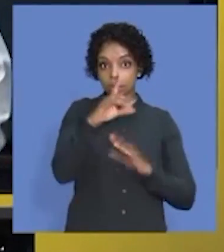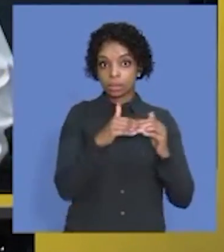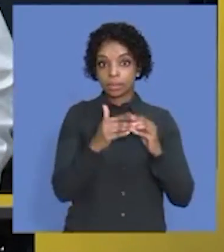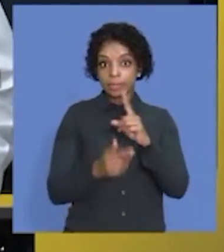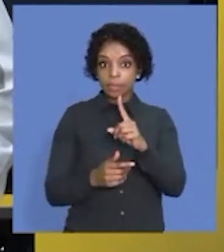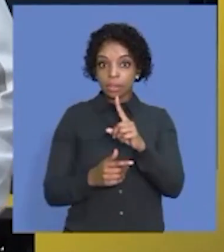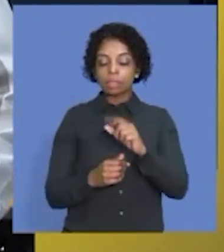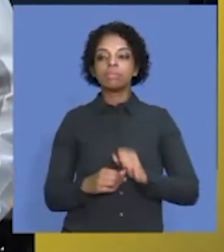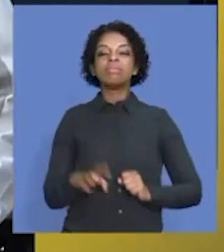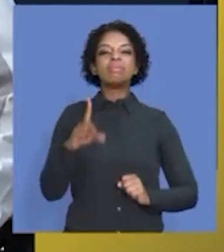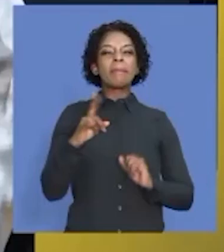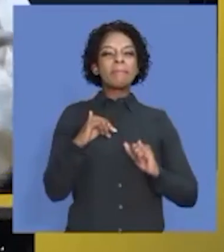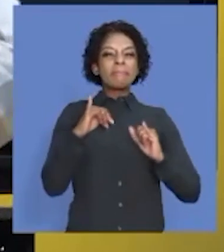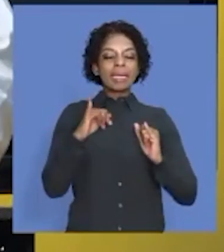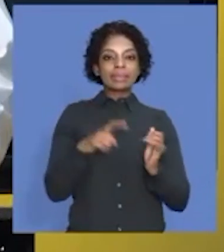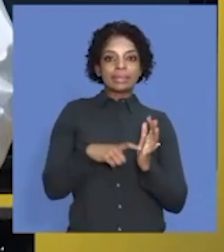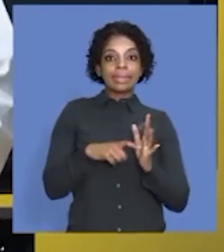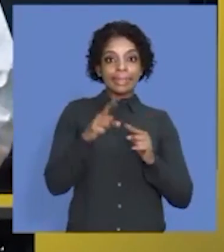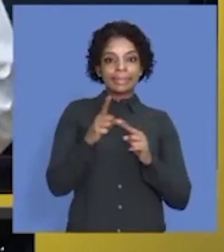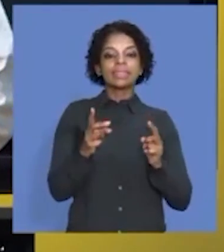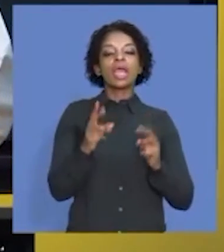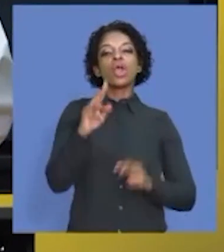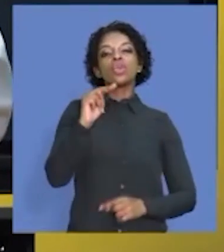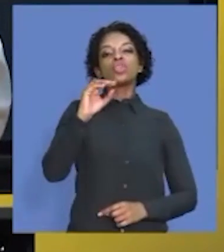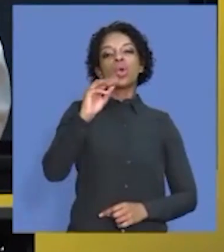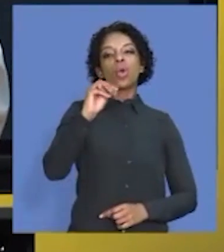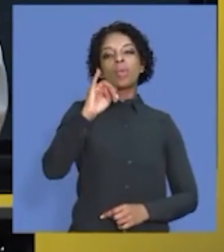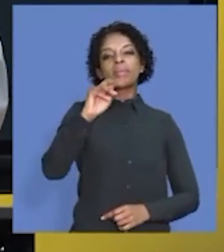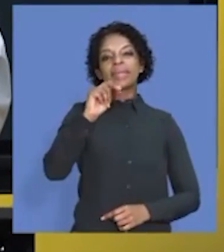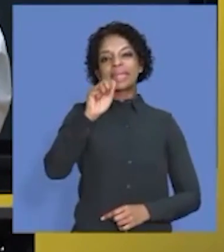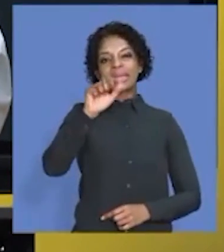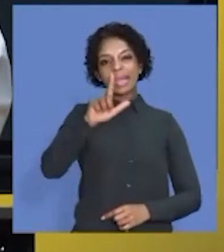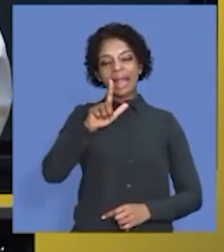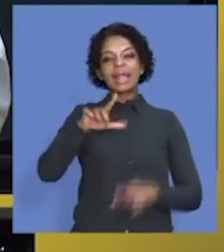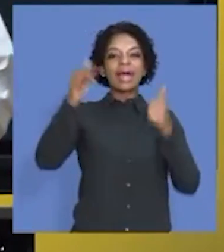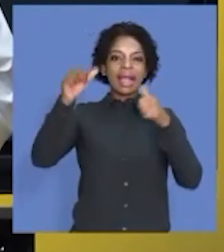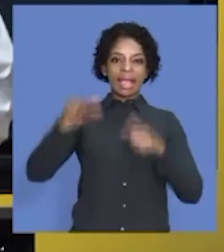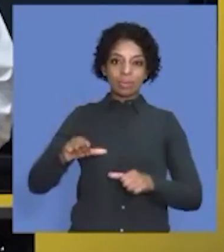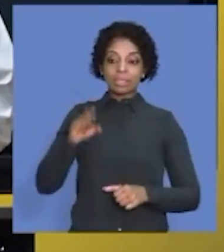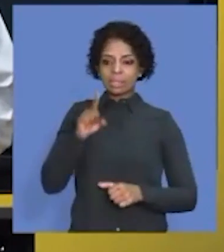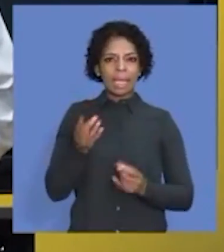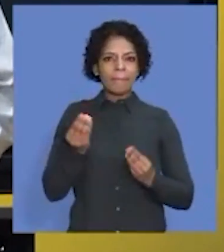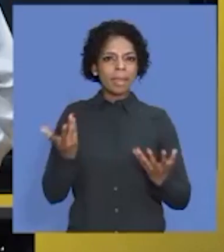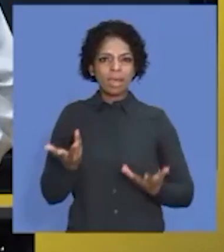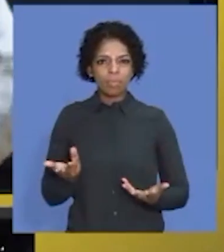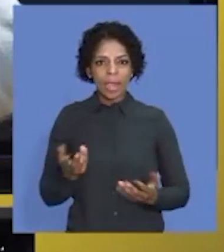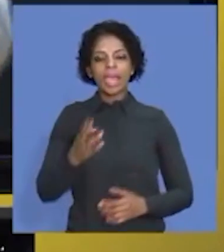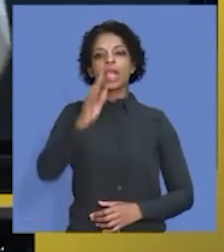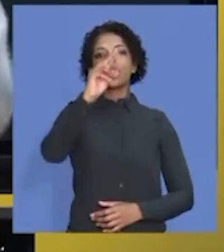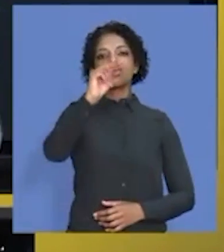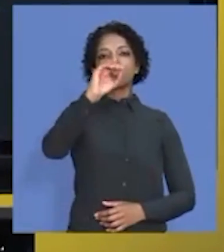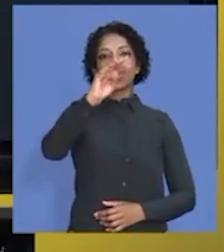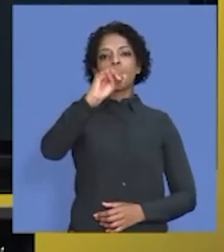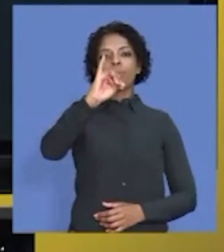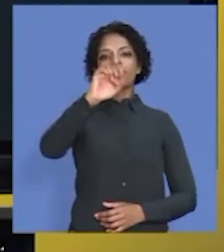nominal account, right? And that nominal account appears under the nominal section of my trial balance. And